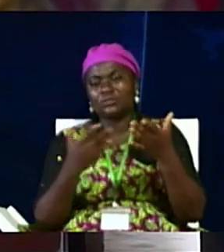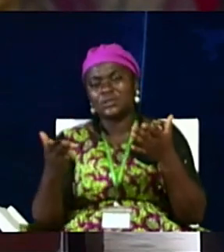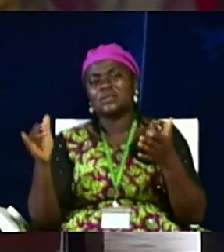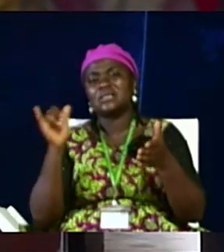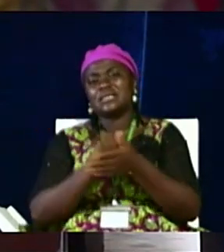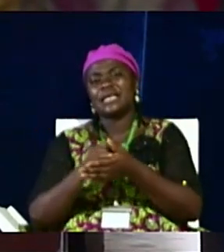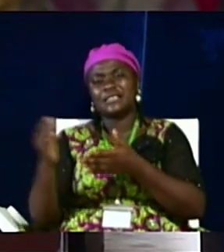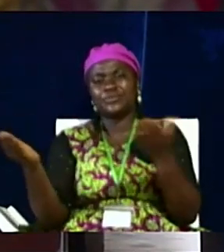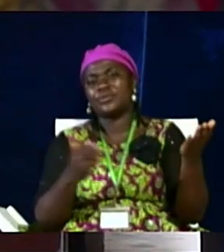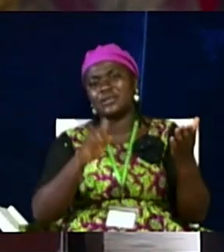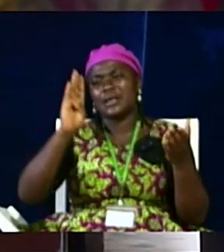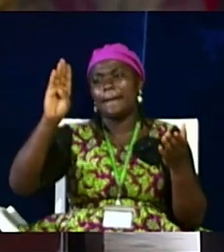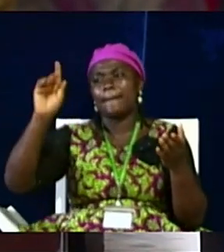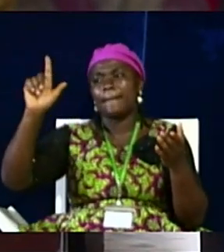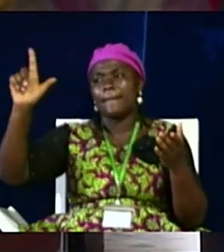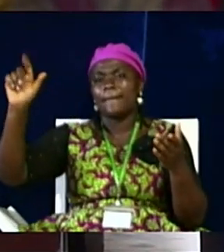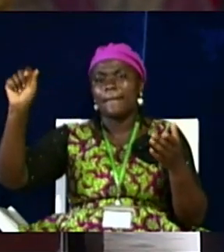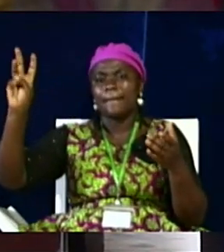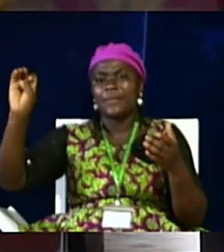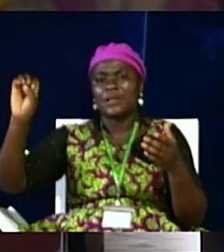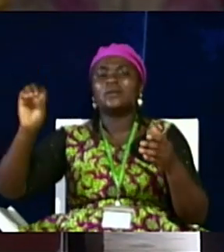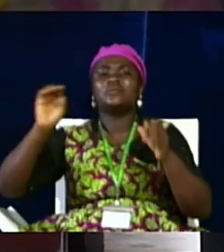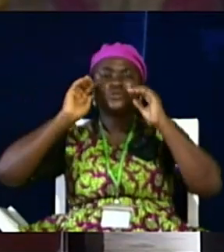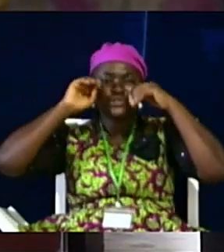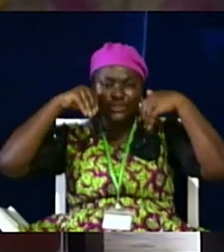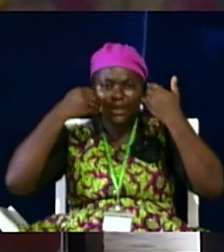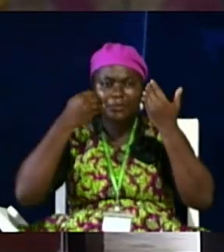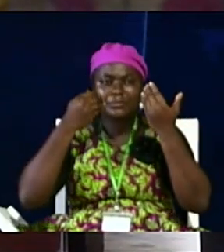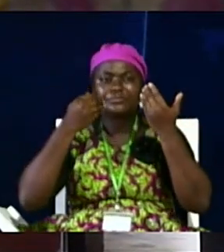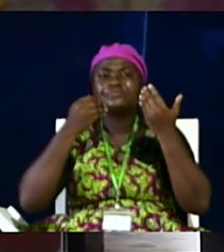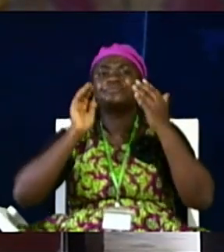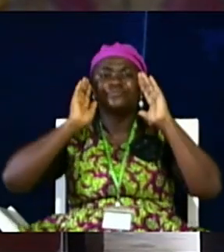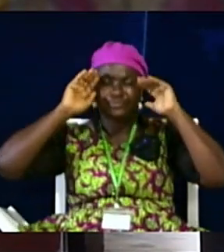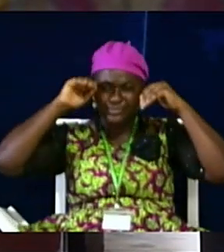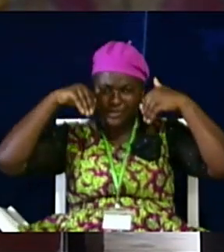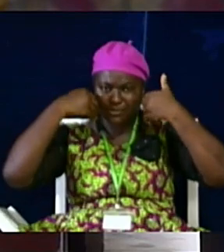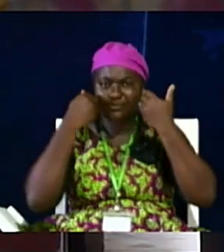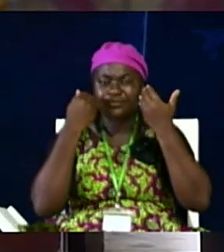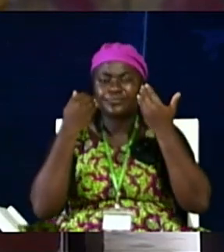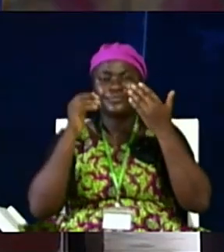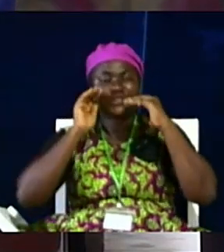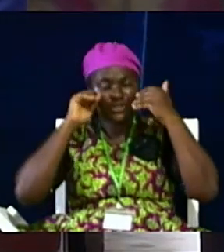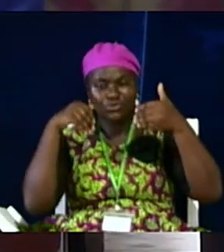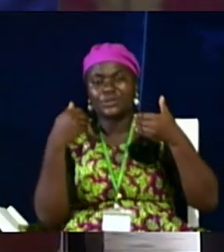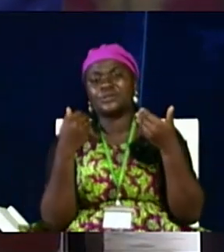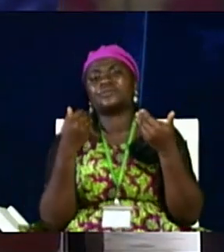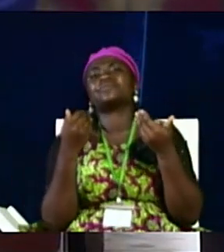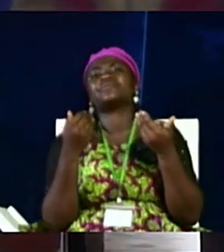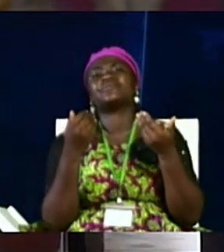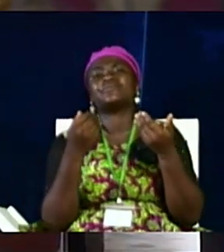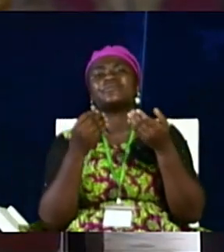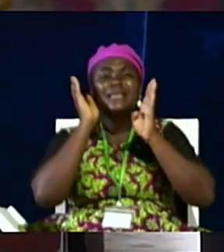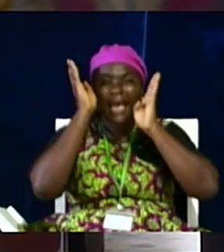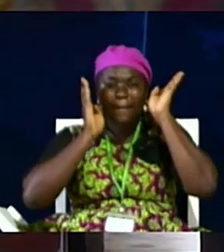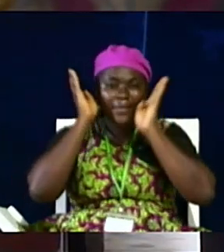blame, shame, discredit, disgrace,